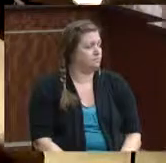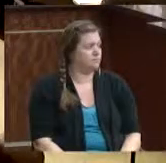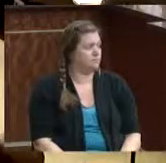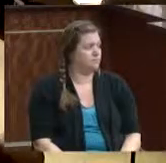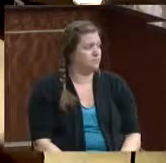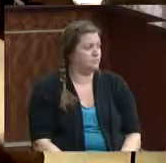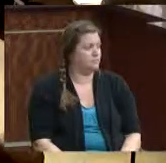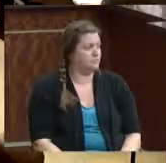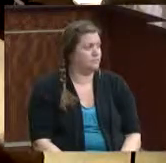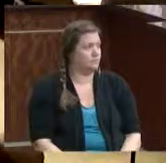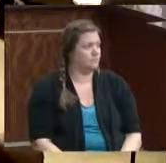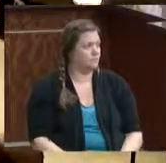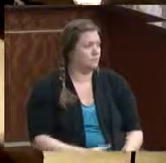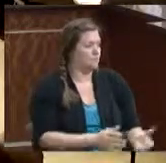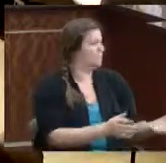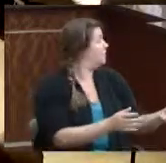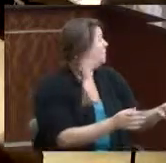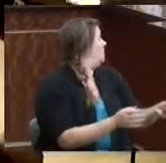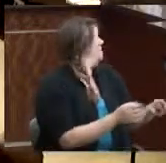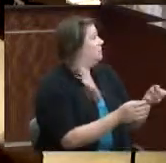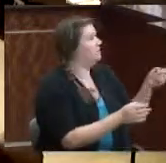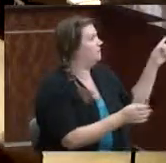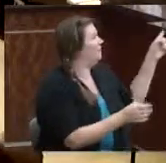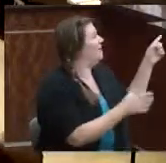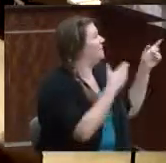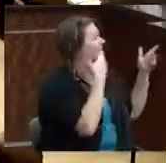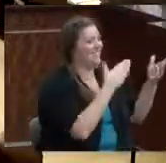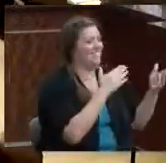Thank you, Mr. Lee. Odessa Phillip.